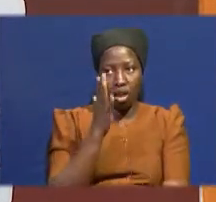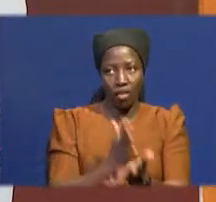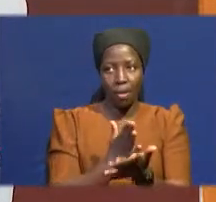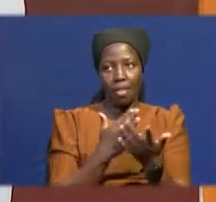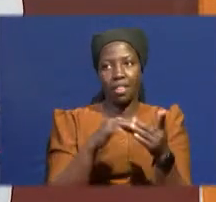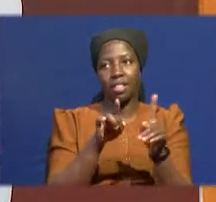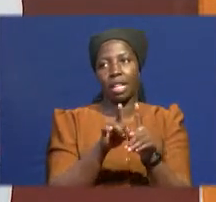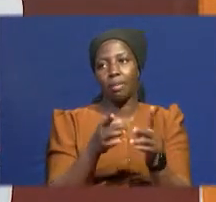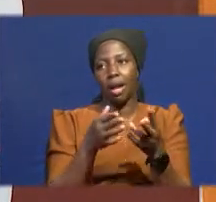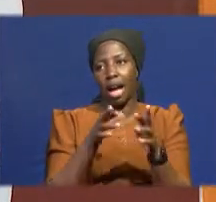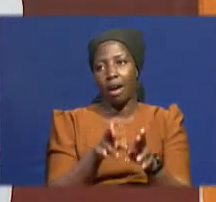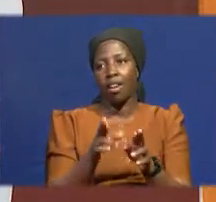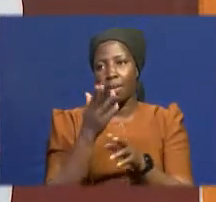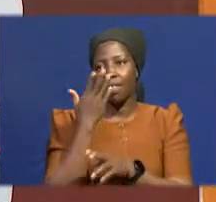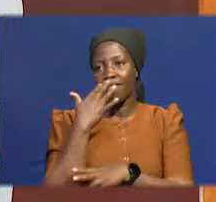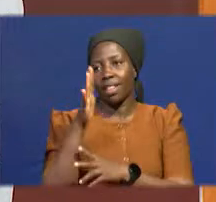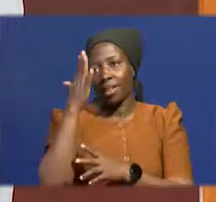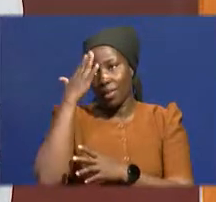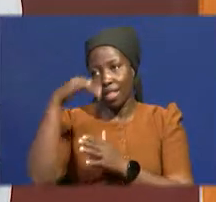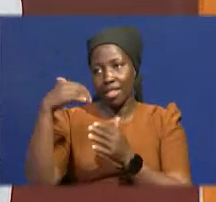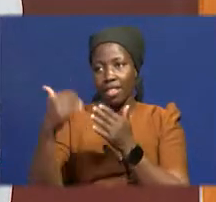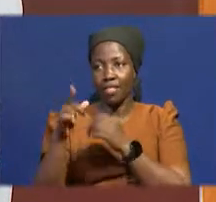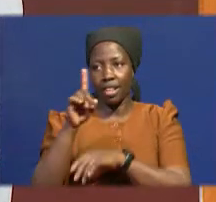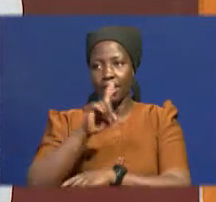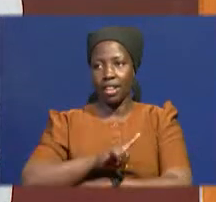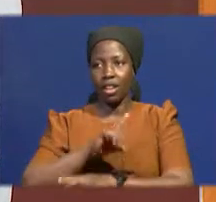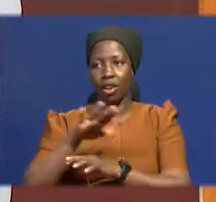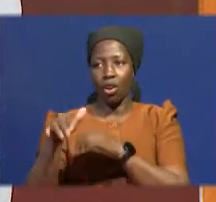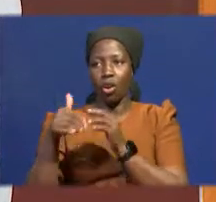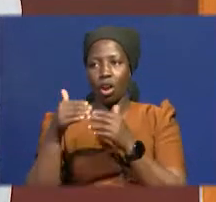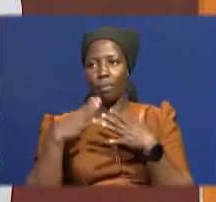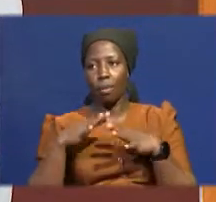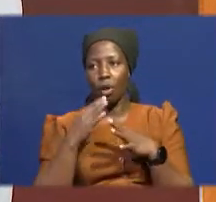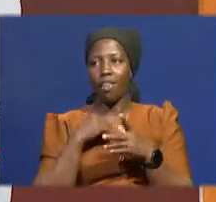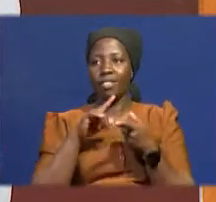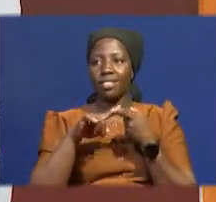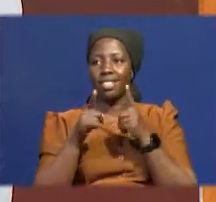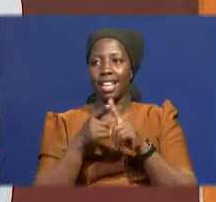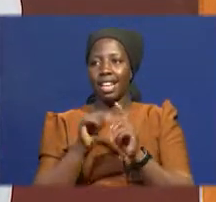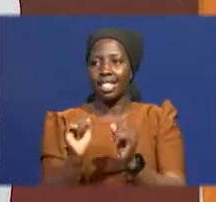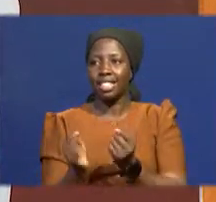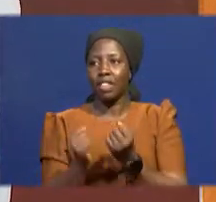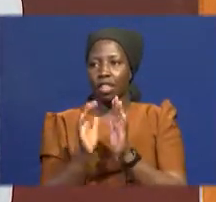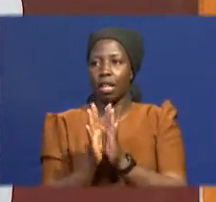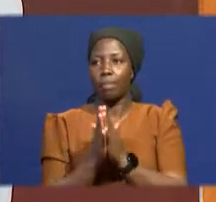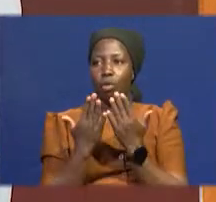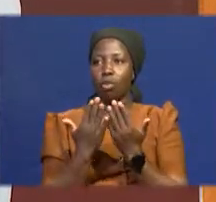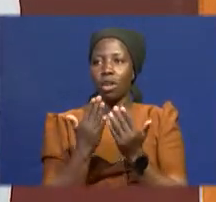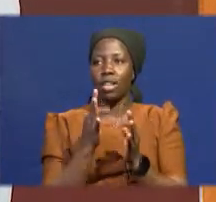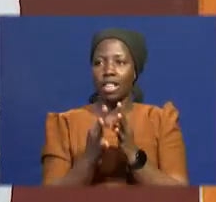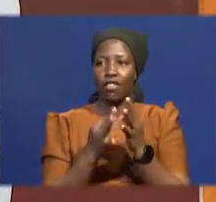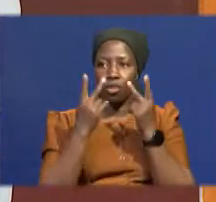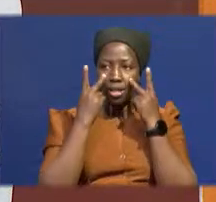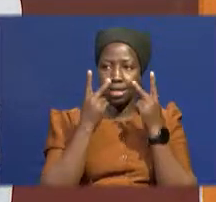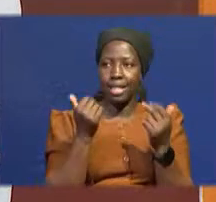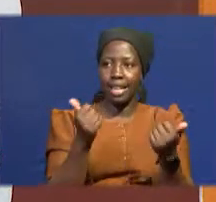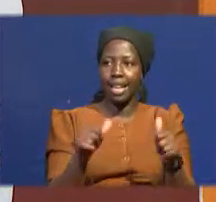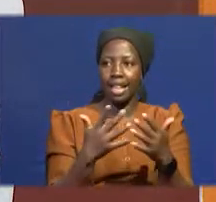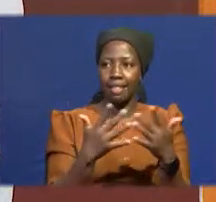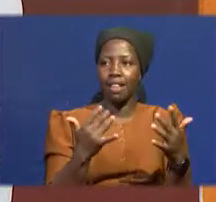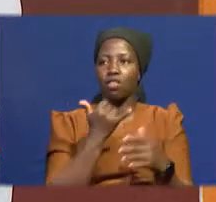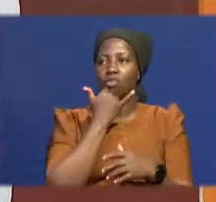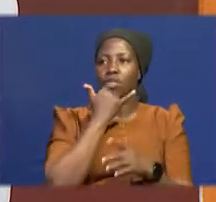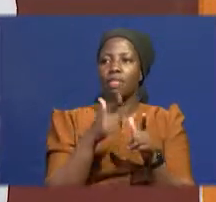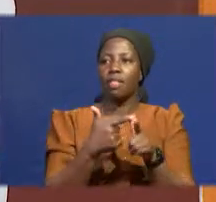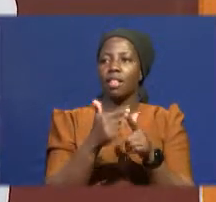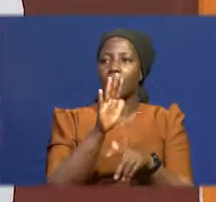has been done. Because, you know, at the end of the day, everyone has a standard safety book that they follow. So if you're going to make any changes or if you see anything wrong, then it's up to